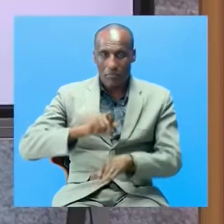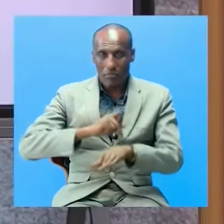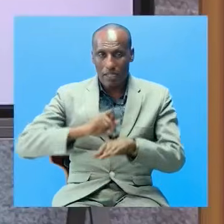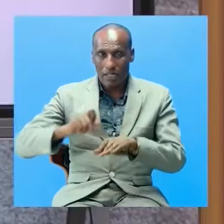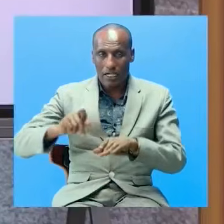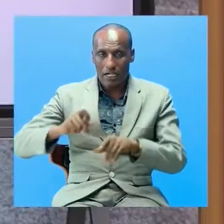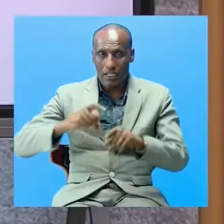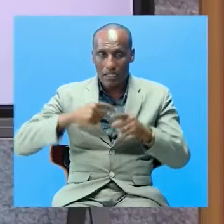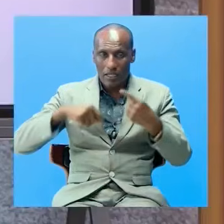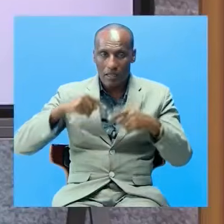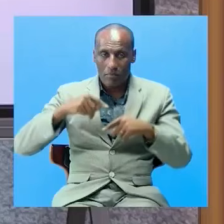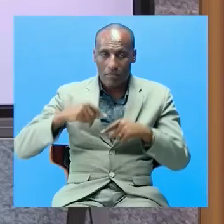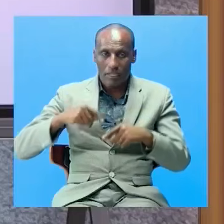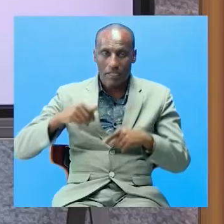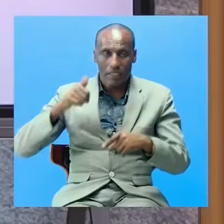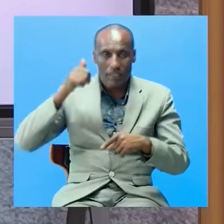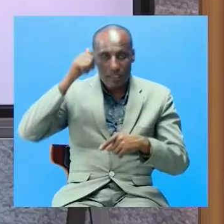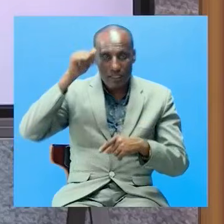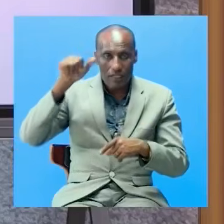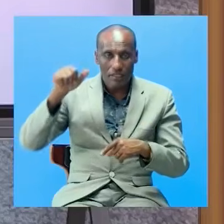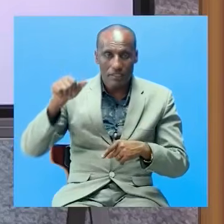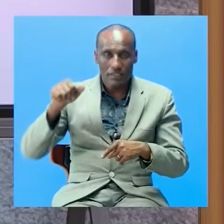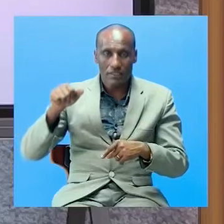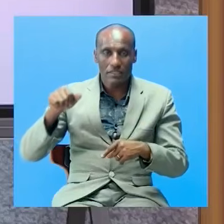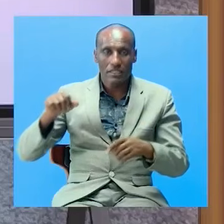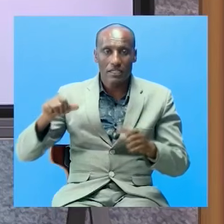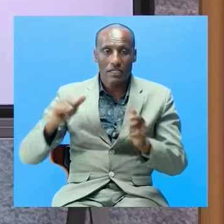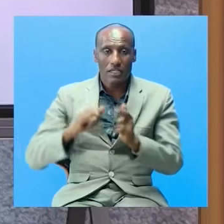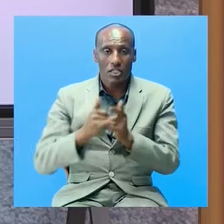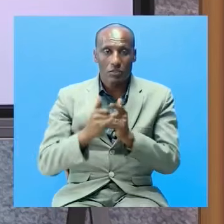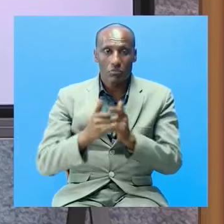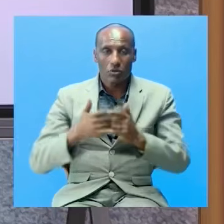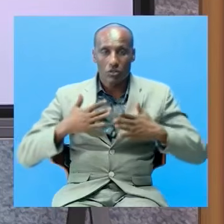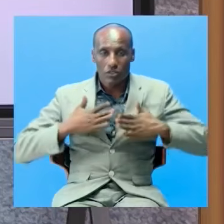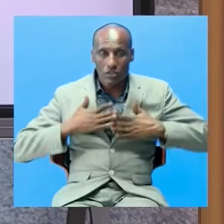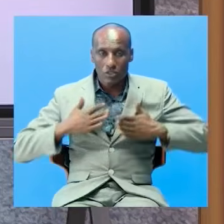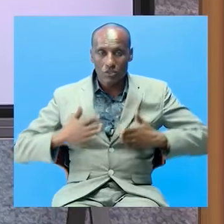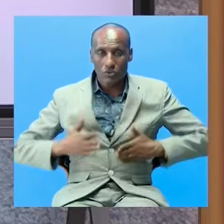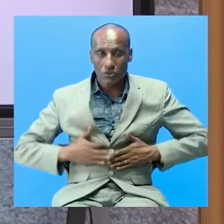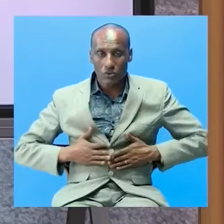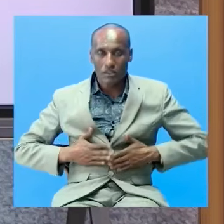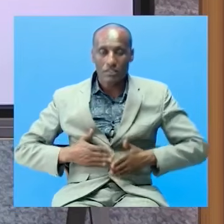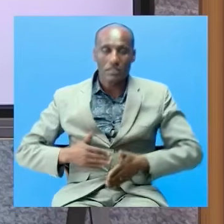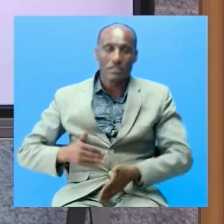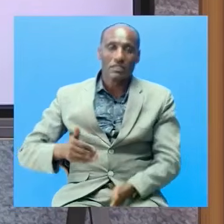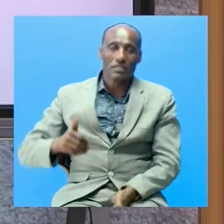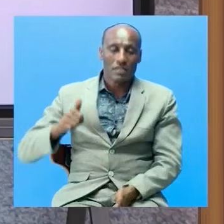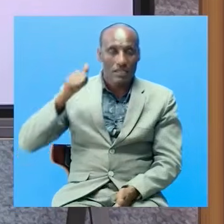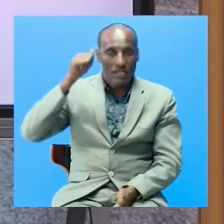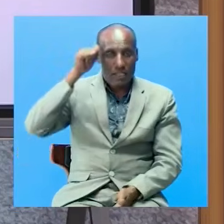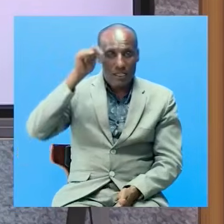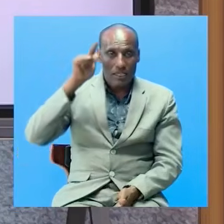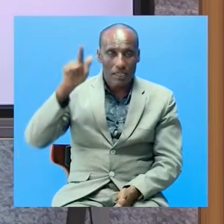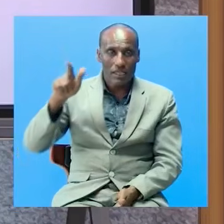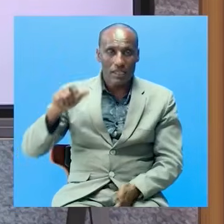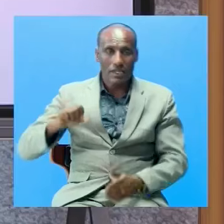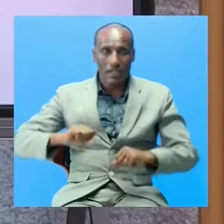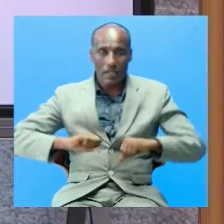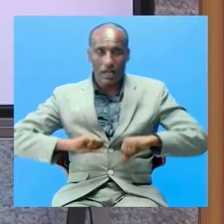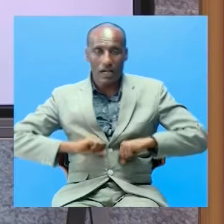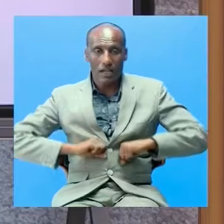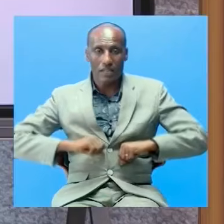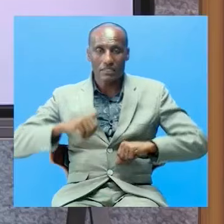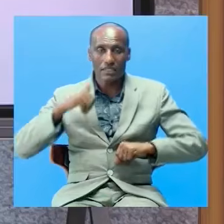Okay, look at the second one. He blank bring his sports suit. He has a training. Be careful on the